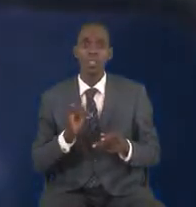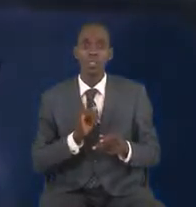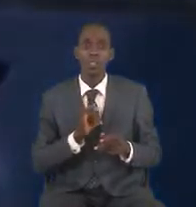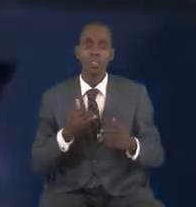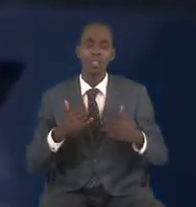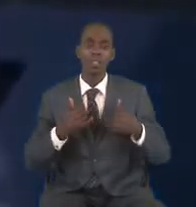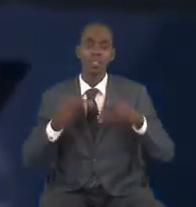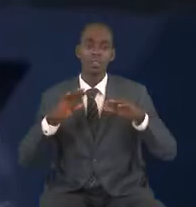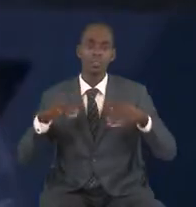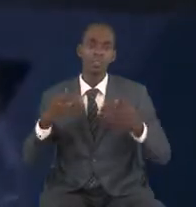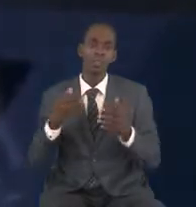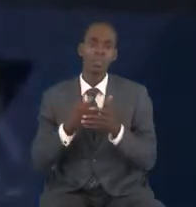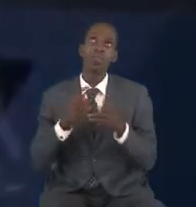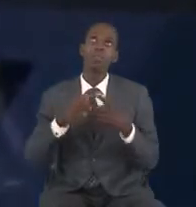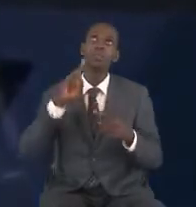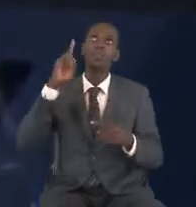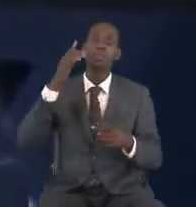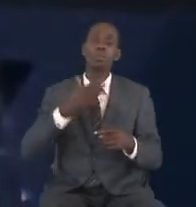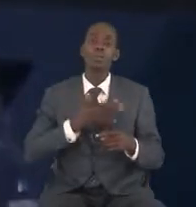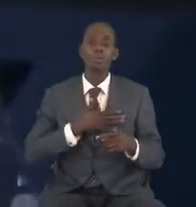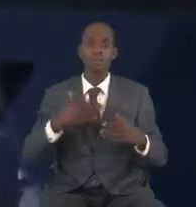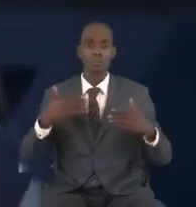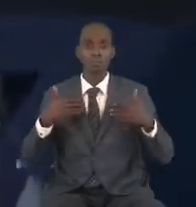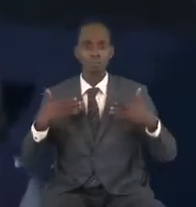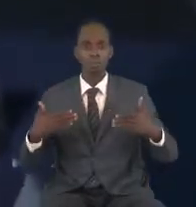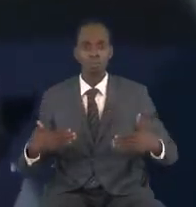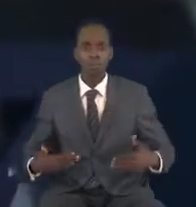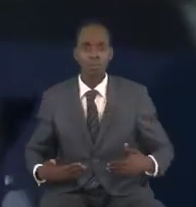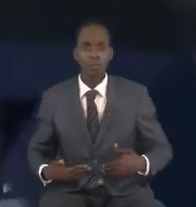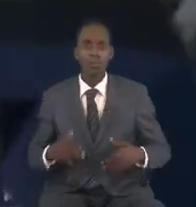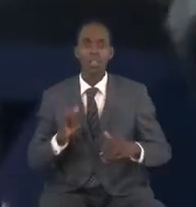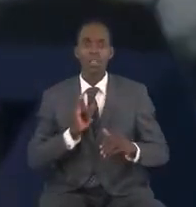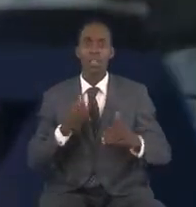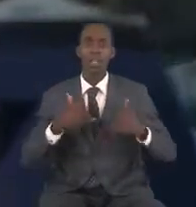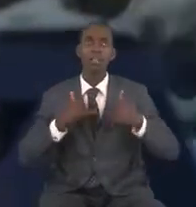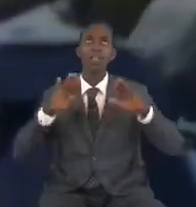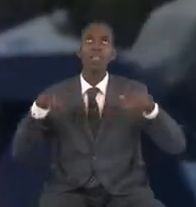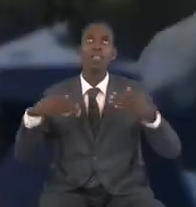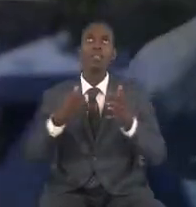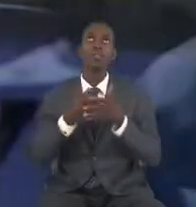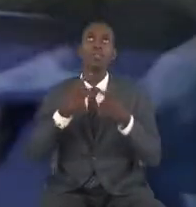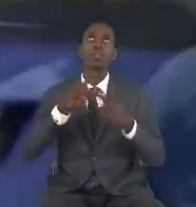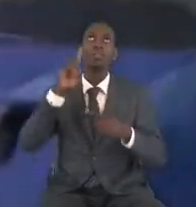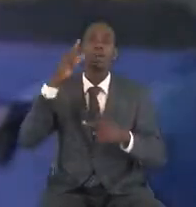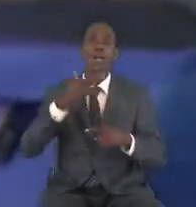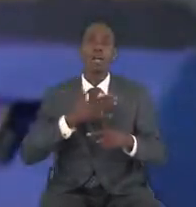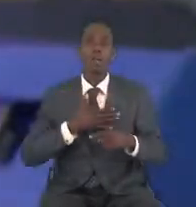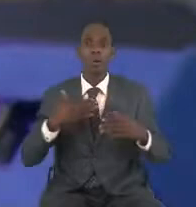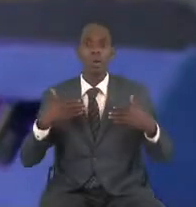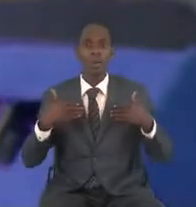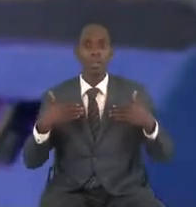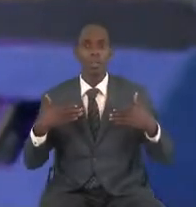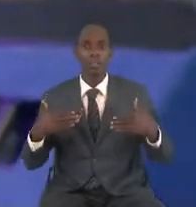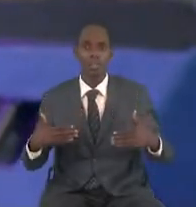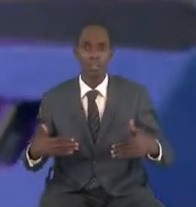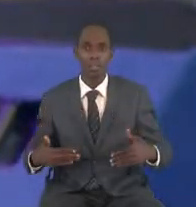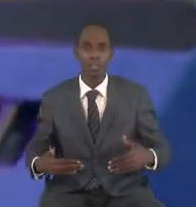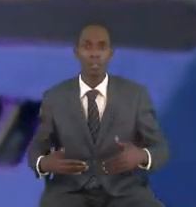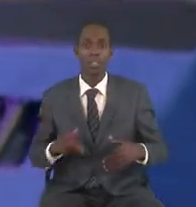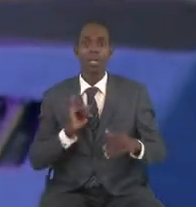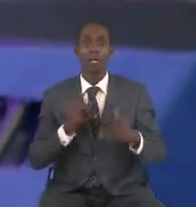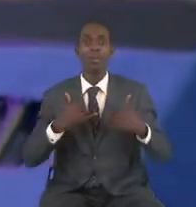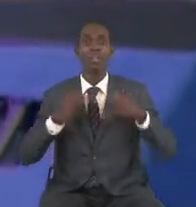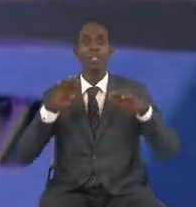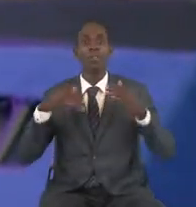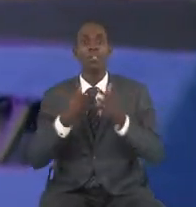you my body, I'm giving to you my body,